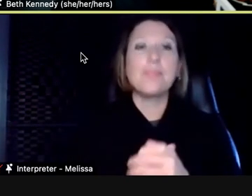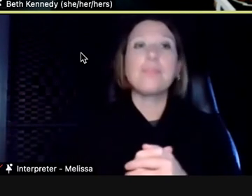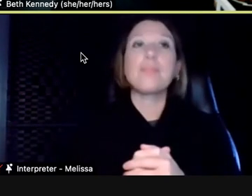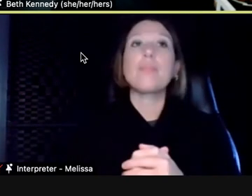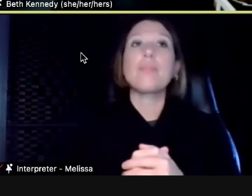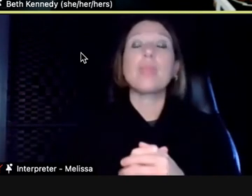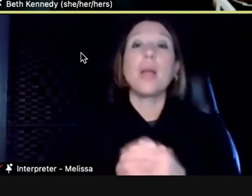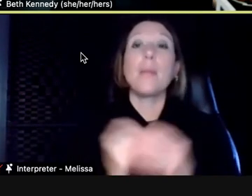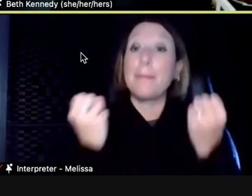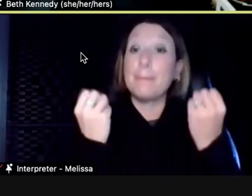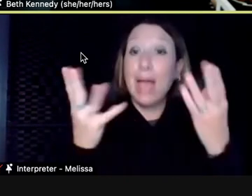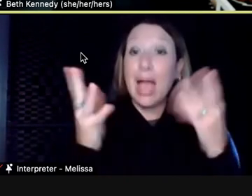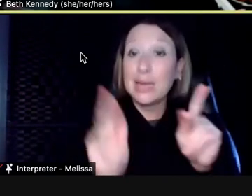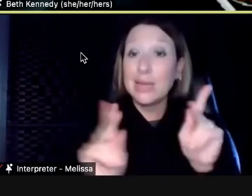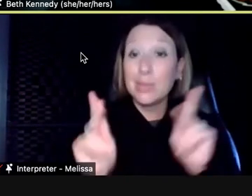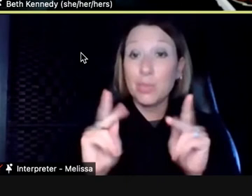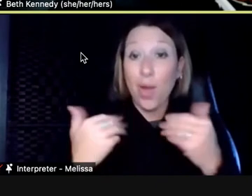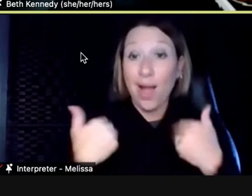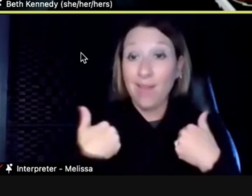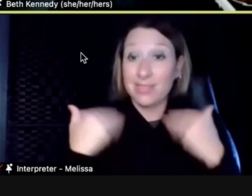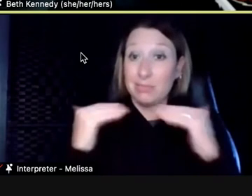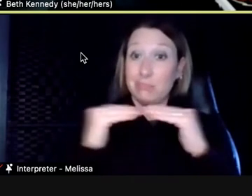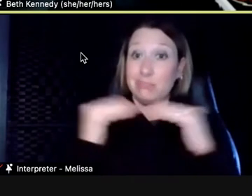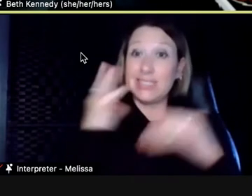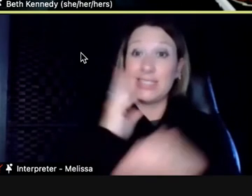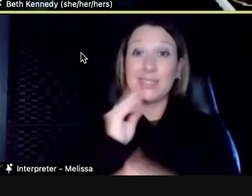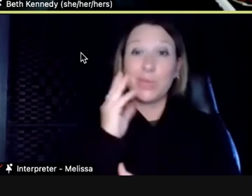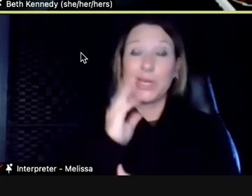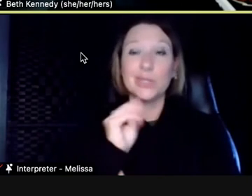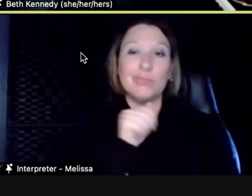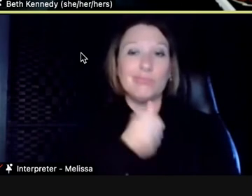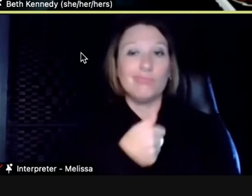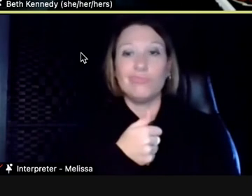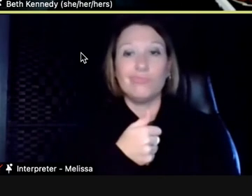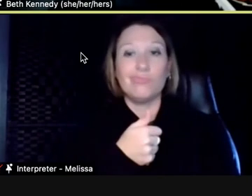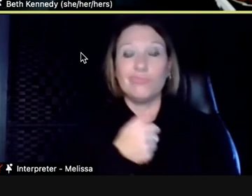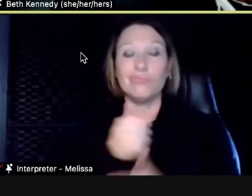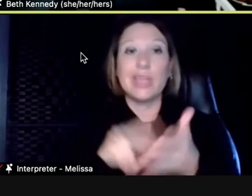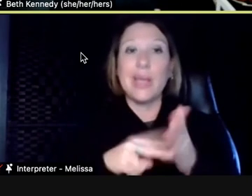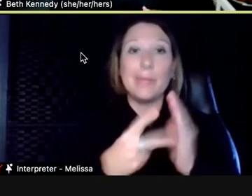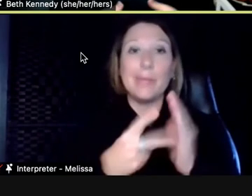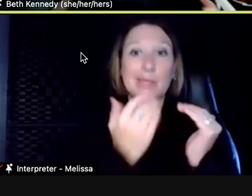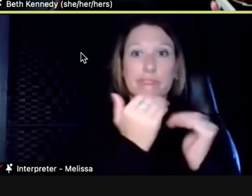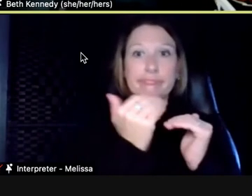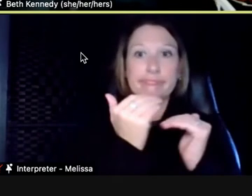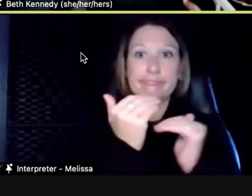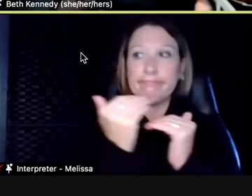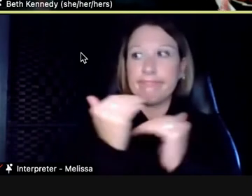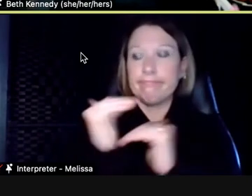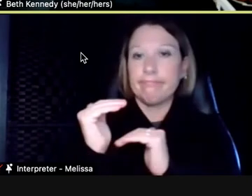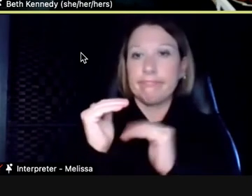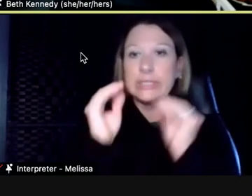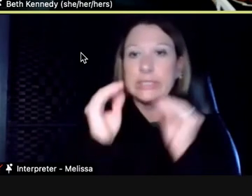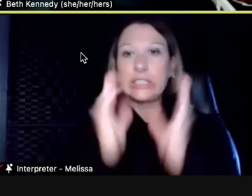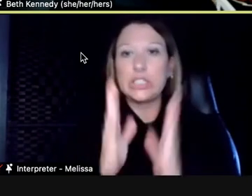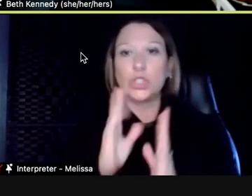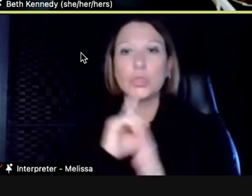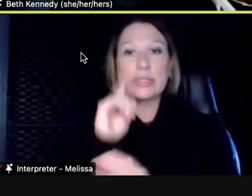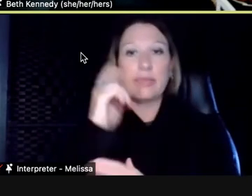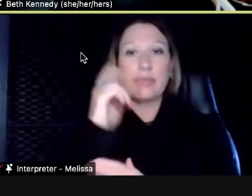or training. And so there aren't enough teachers of the deafblind to go around to be involved in